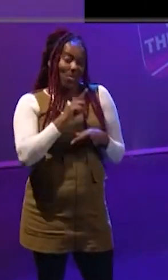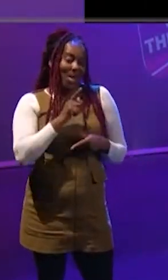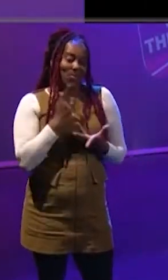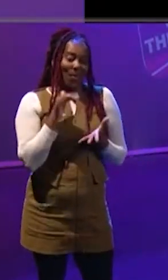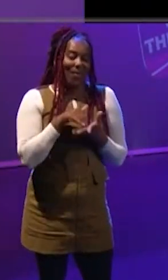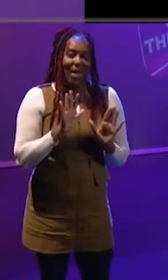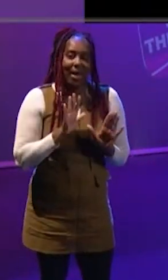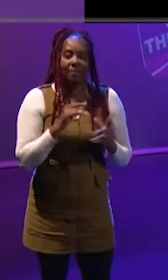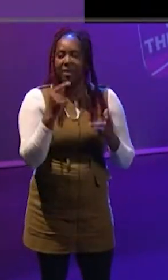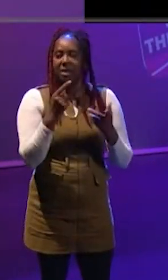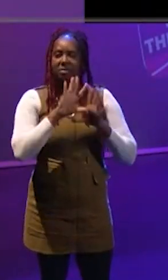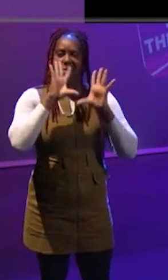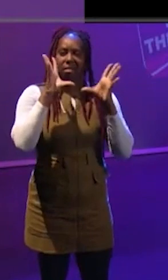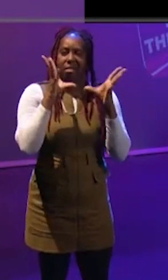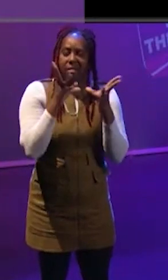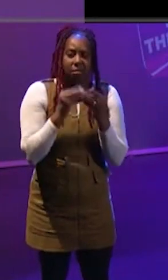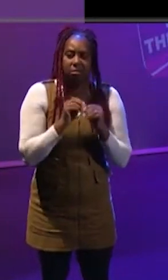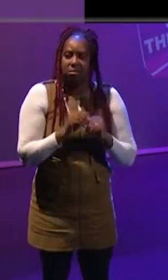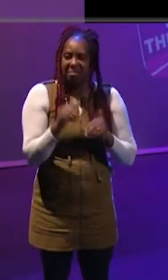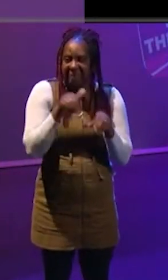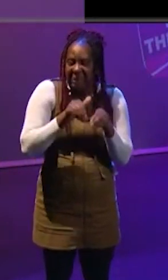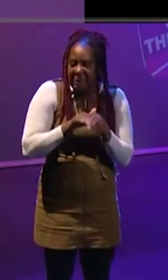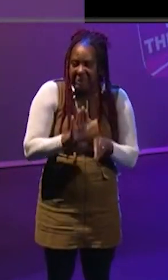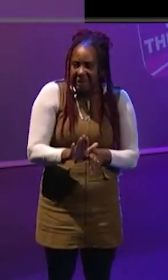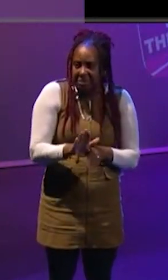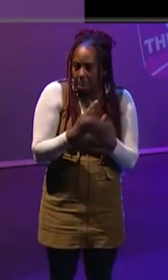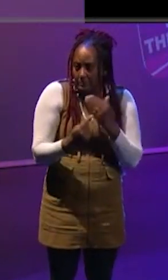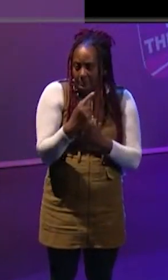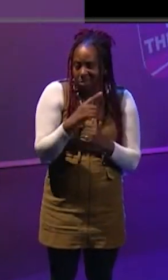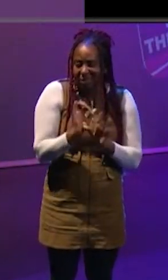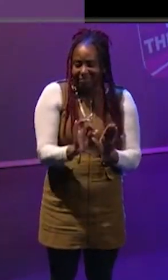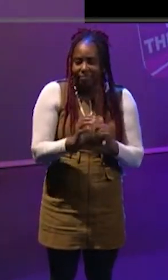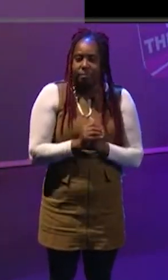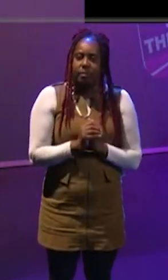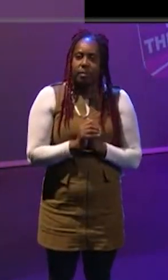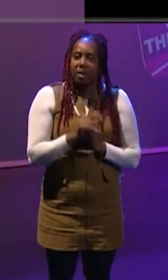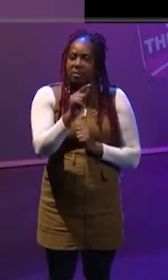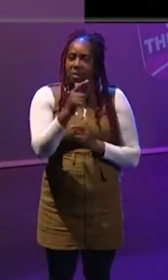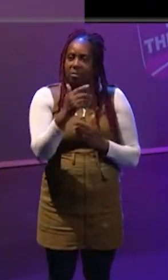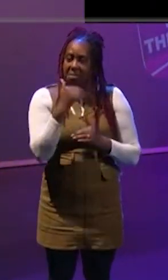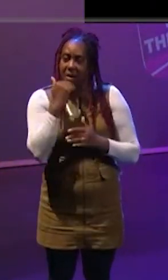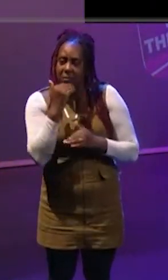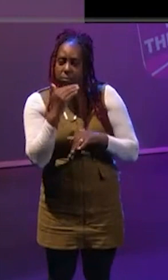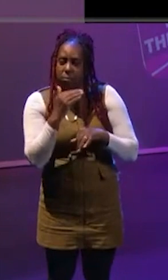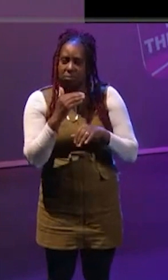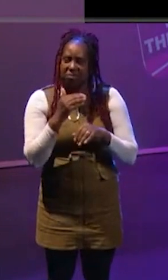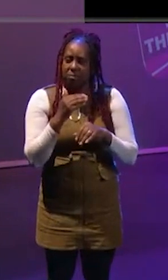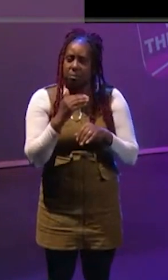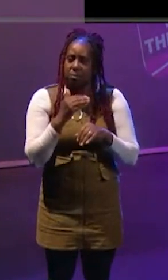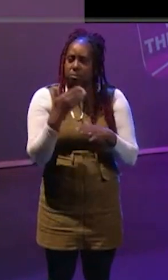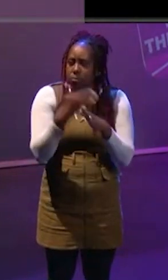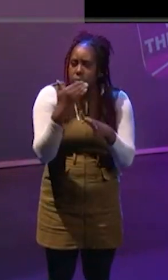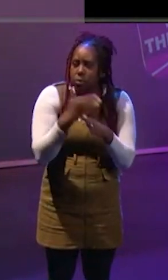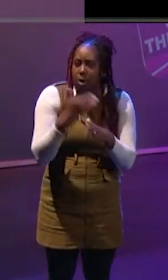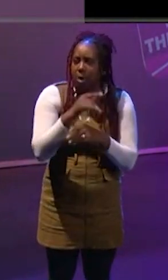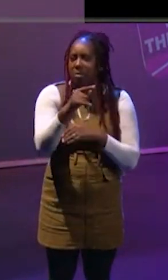those other things. But what I think is that there aren't enough of those jobs. And we know that. And we know that there are